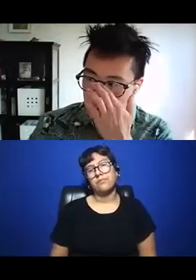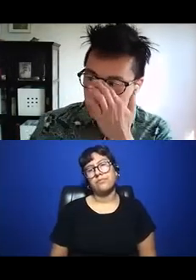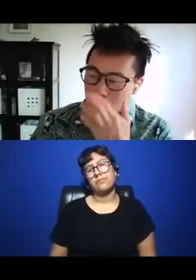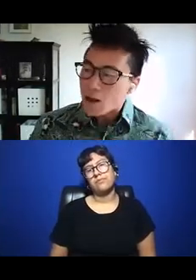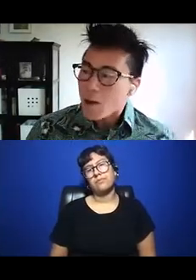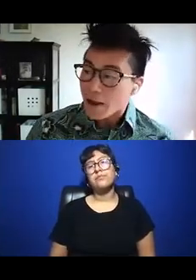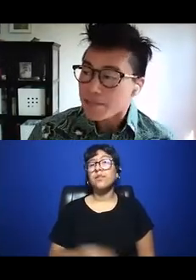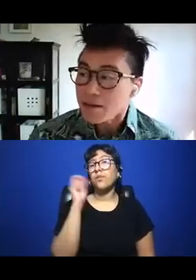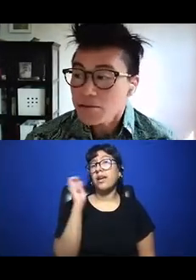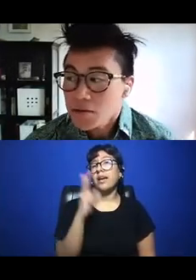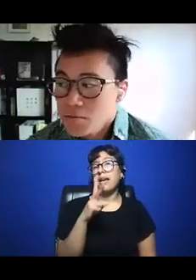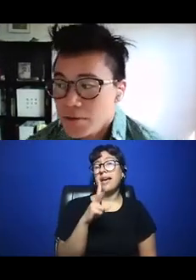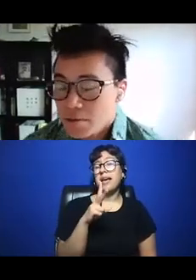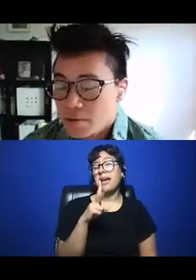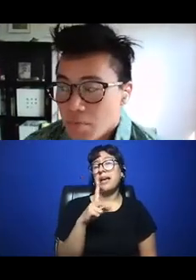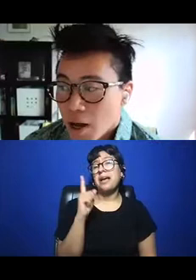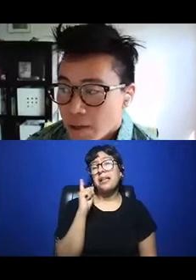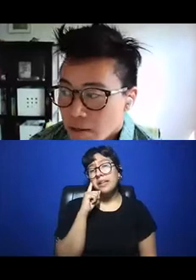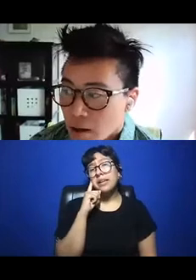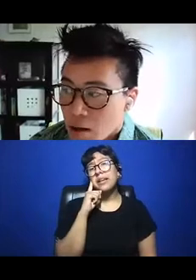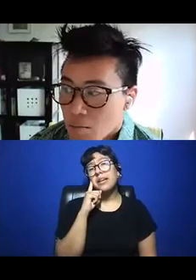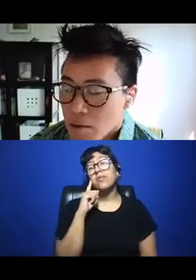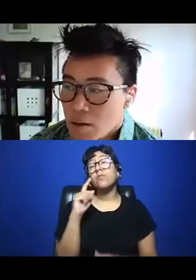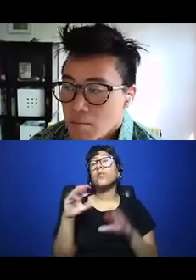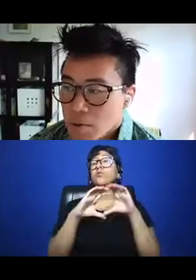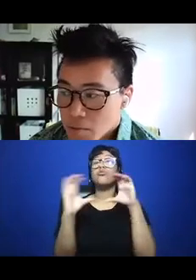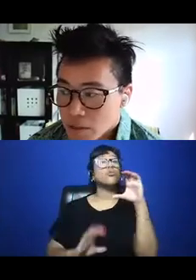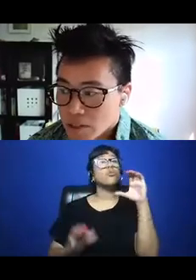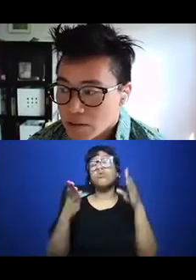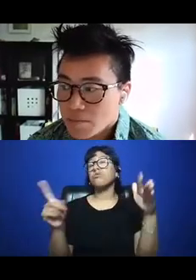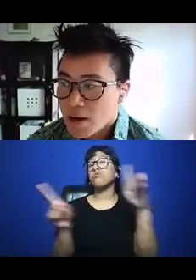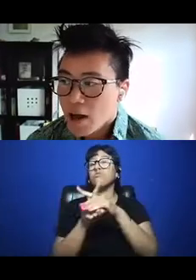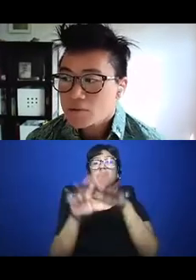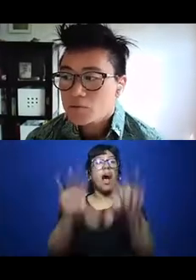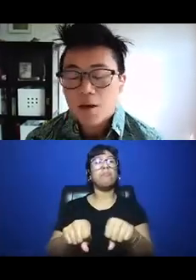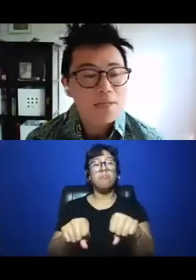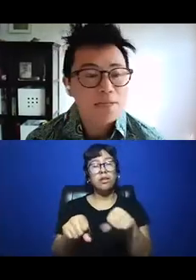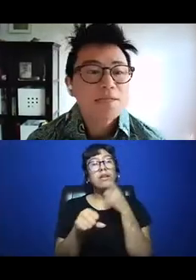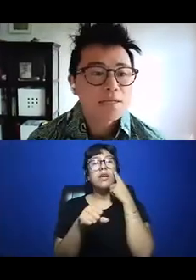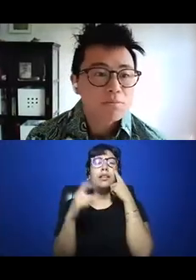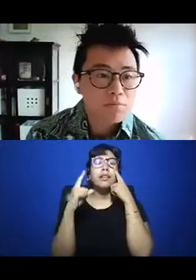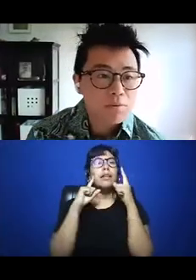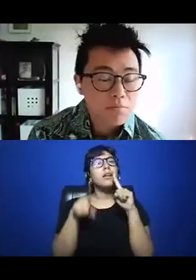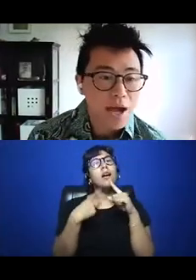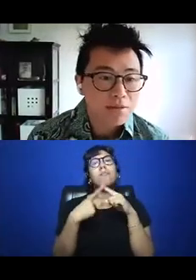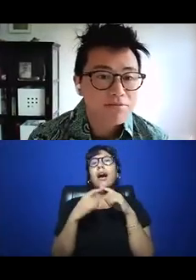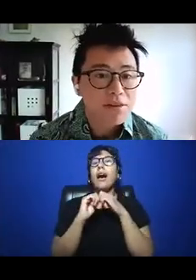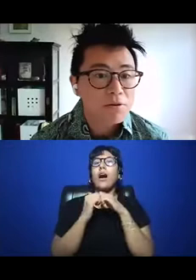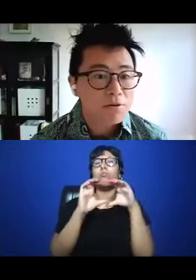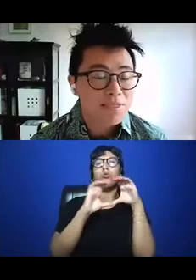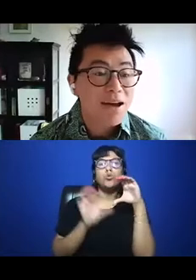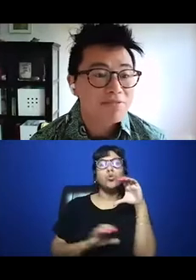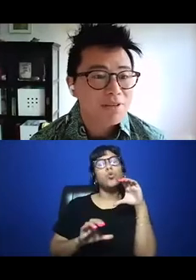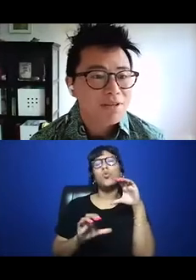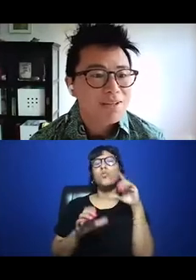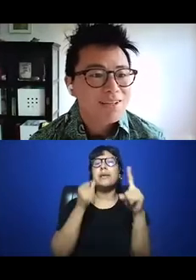Okay, I think also with Zoom bombing, people were concerned about how Zoom bombing incidents would impact